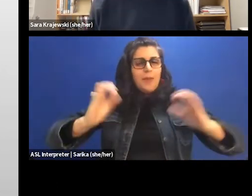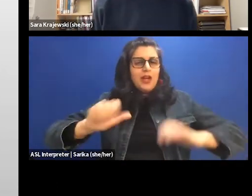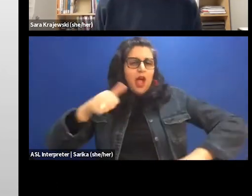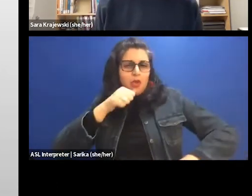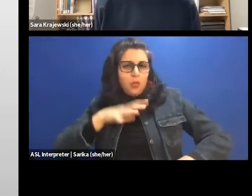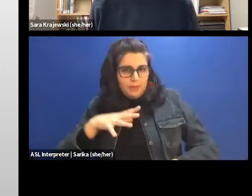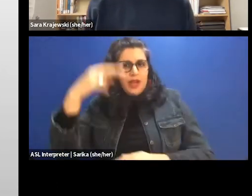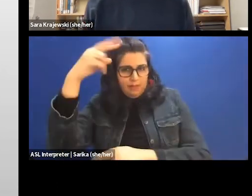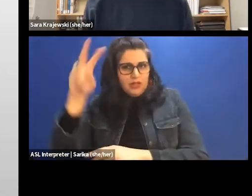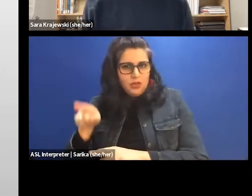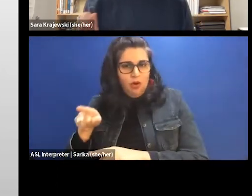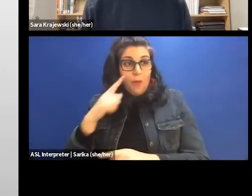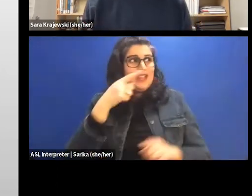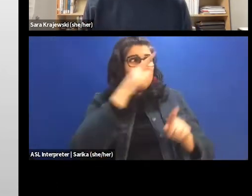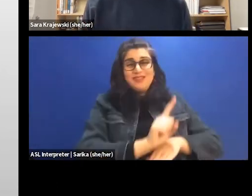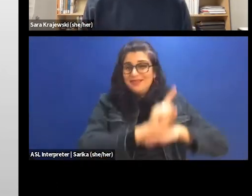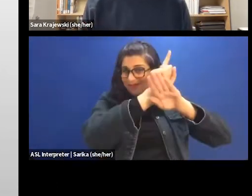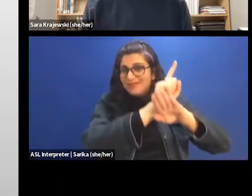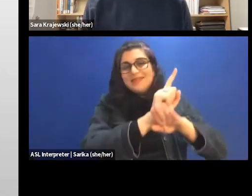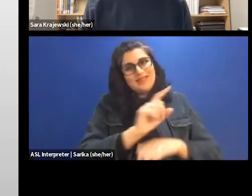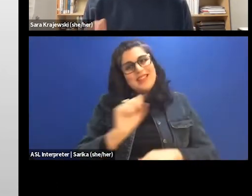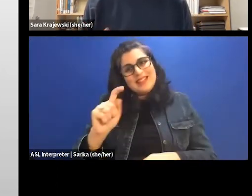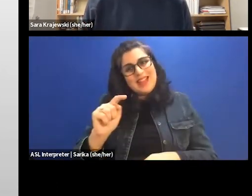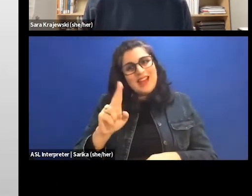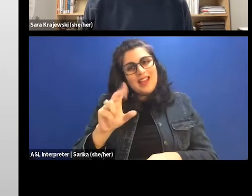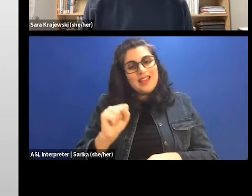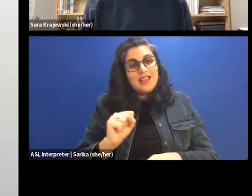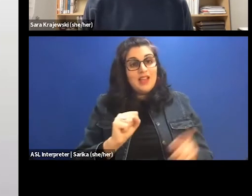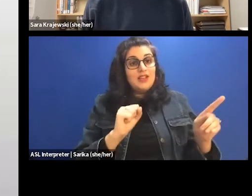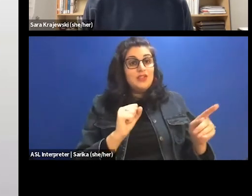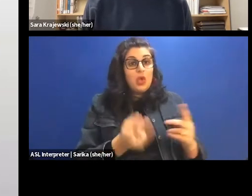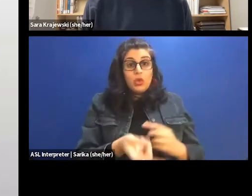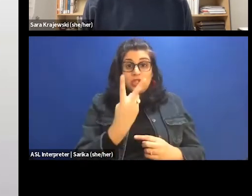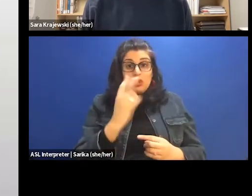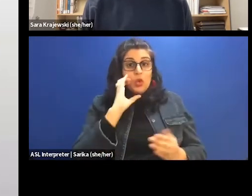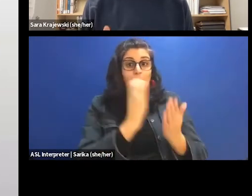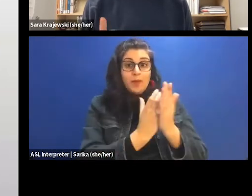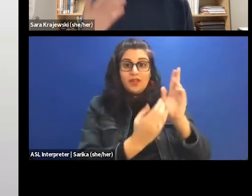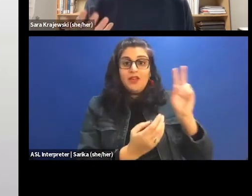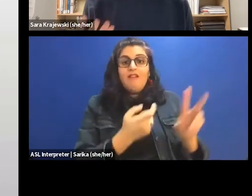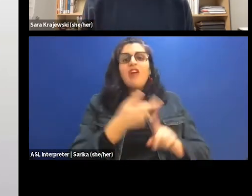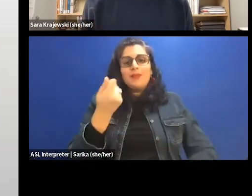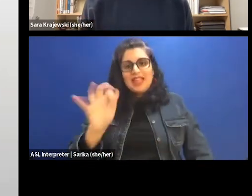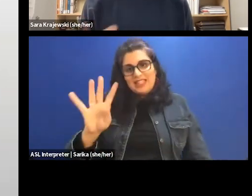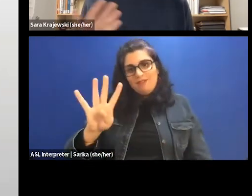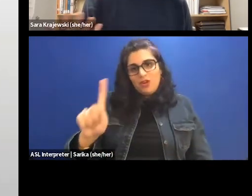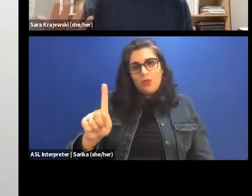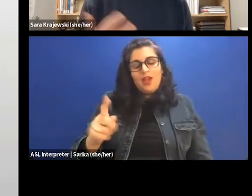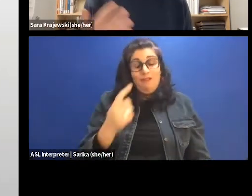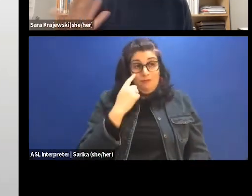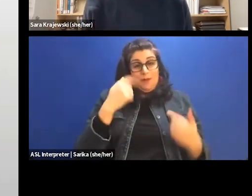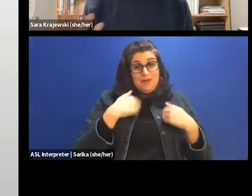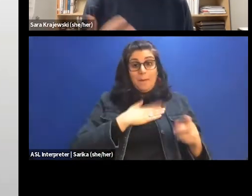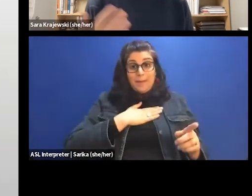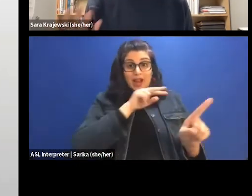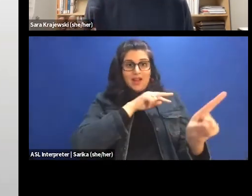socioeconomic status. This pair of self-portraits from 1941, to my eyes, reflect